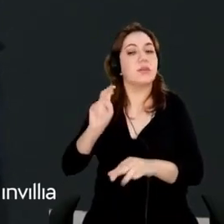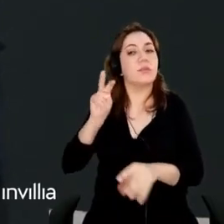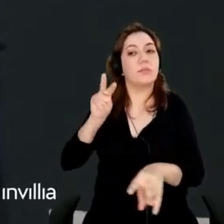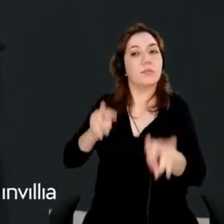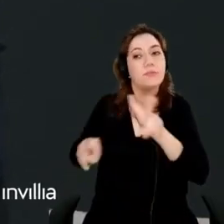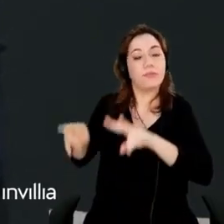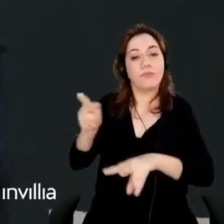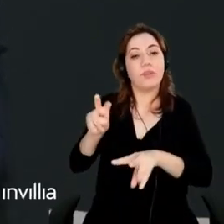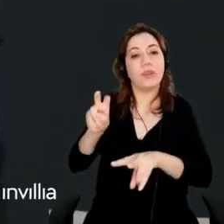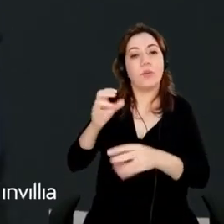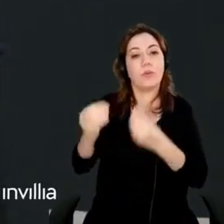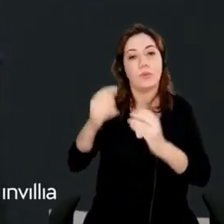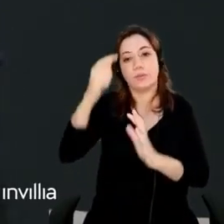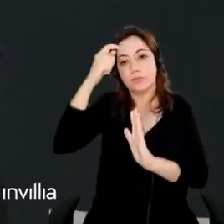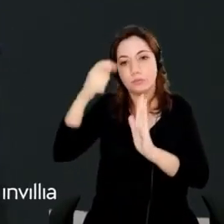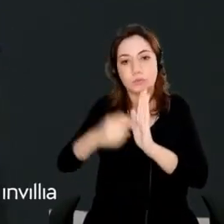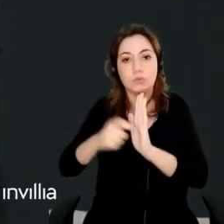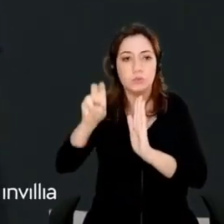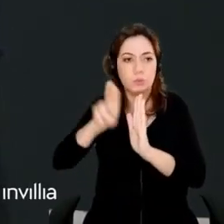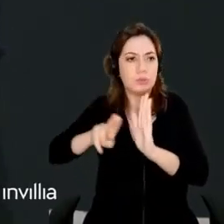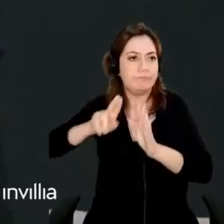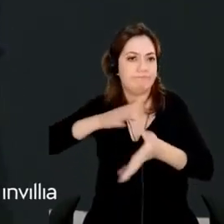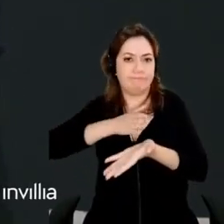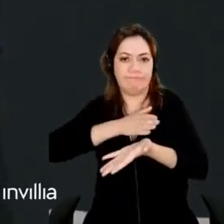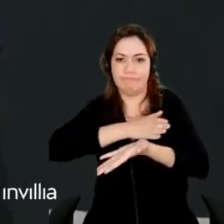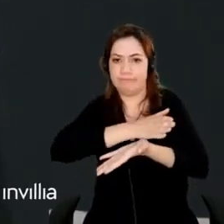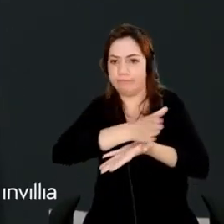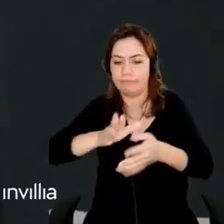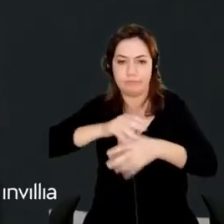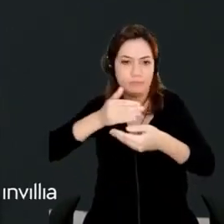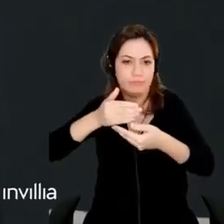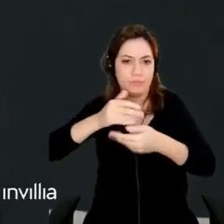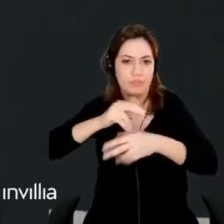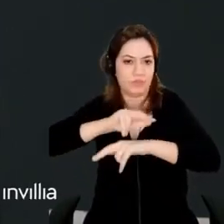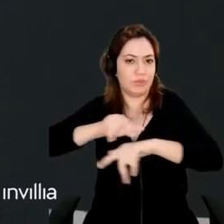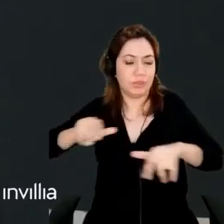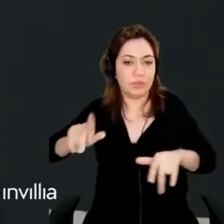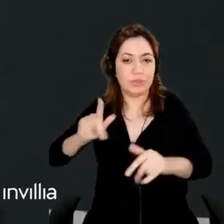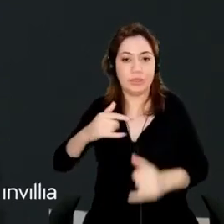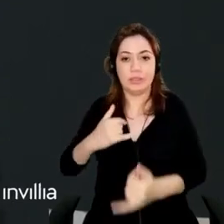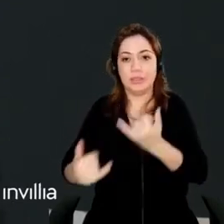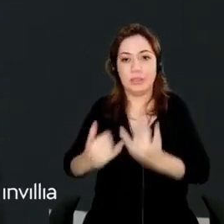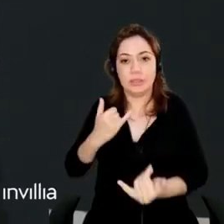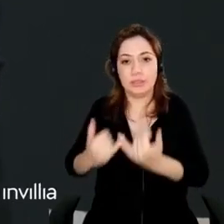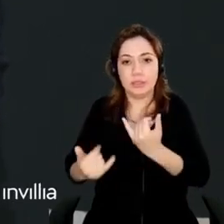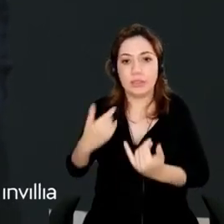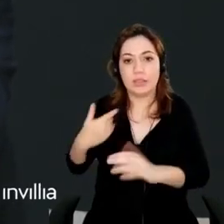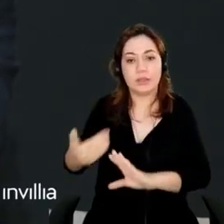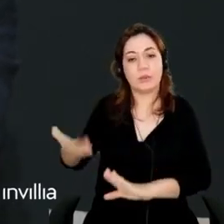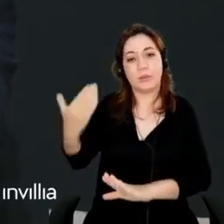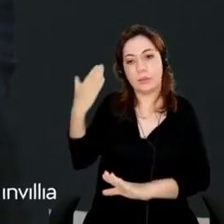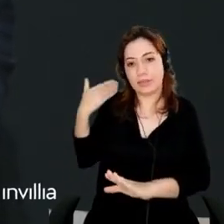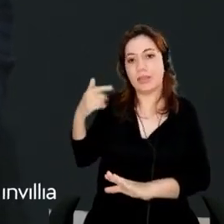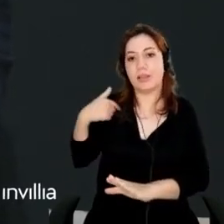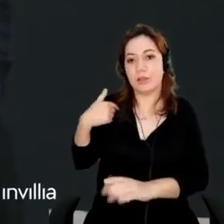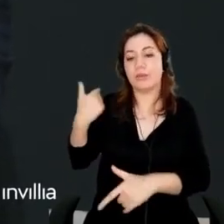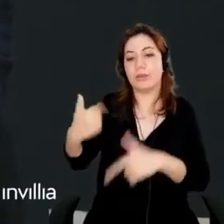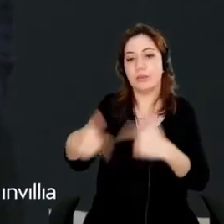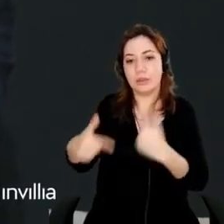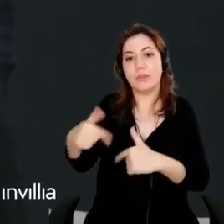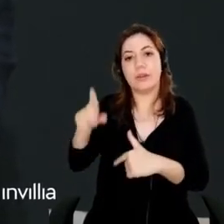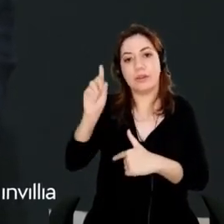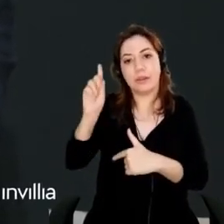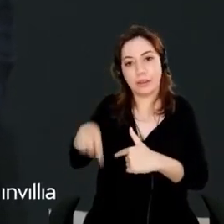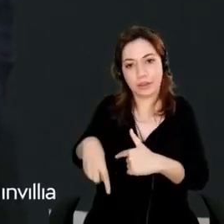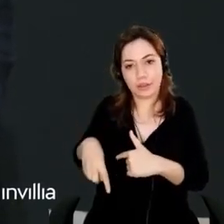much more broadly. You know, kind of in a previous life, you know, I worked in deploying an application called Energy Management, which looked